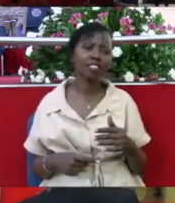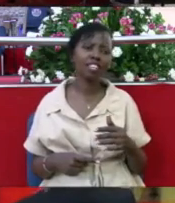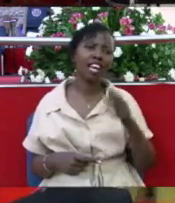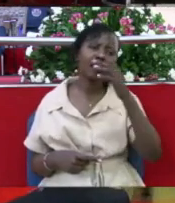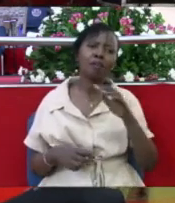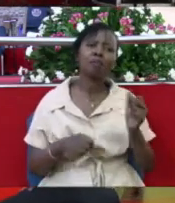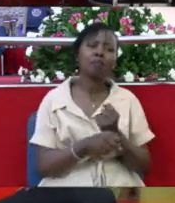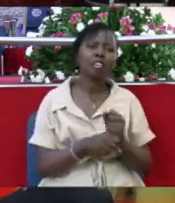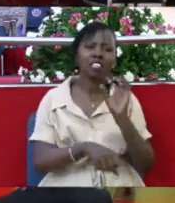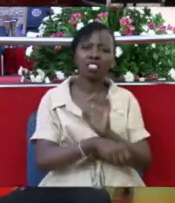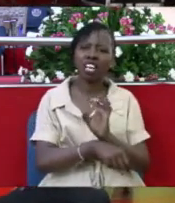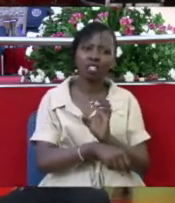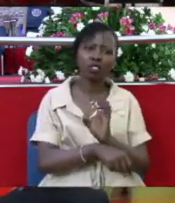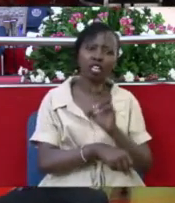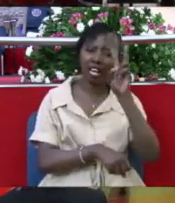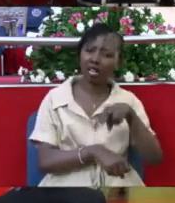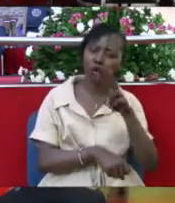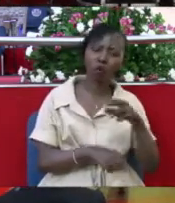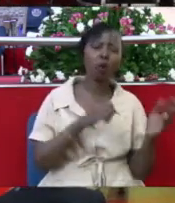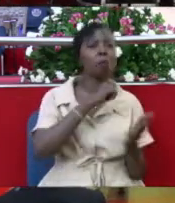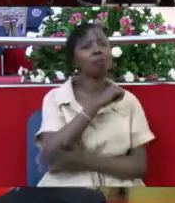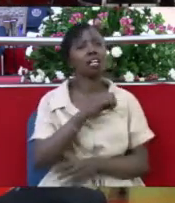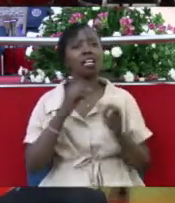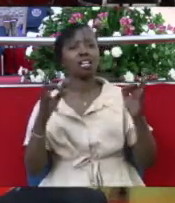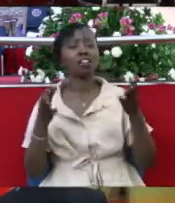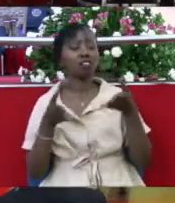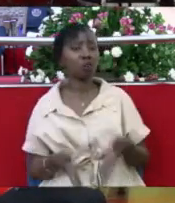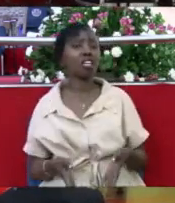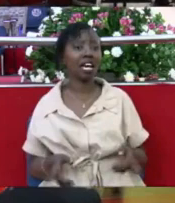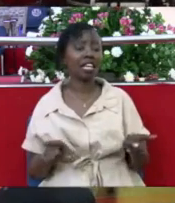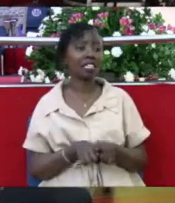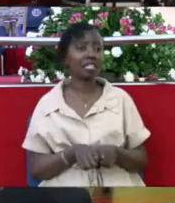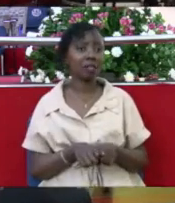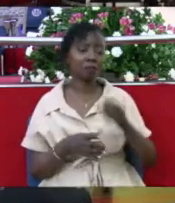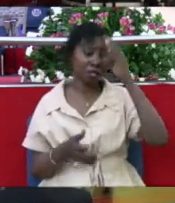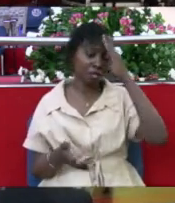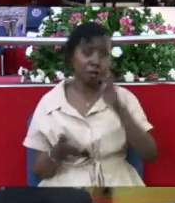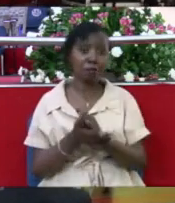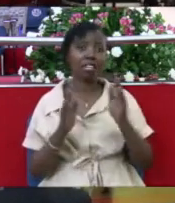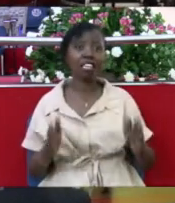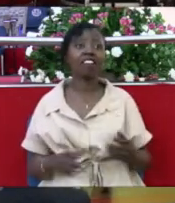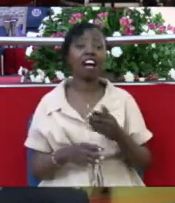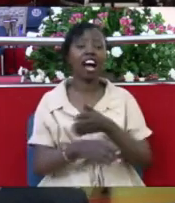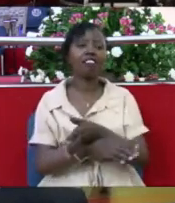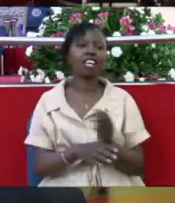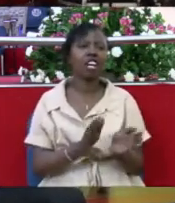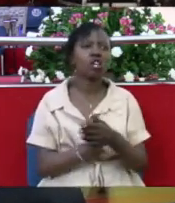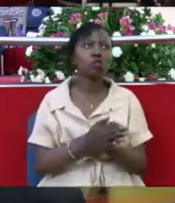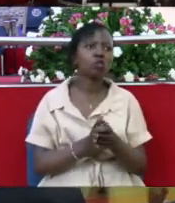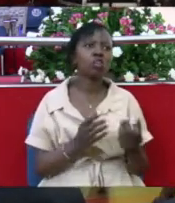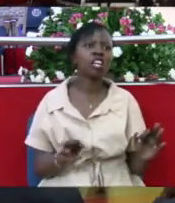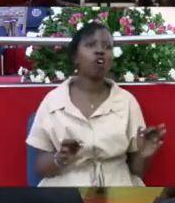Wanaharibia kanisa. If you're here and you're a believer after Shakahola, kama wewe ni muumini baada ya Shakahola, and you tell people